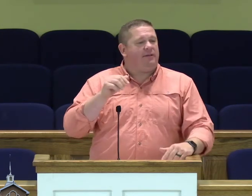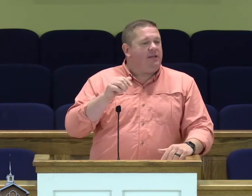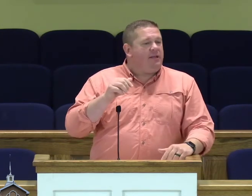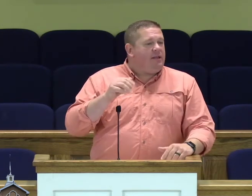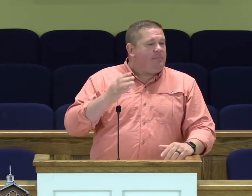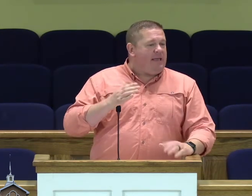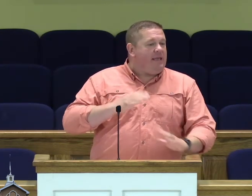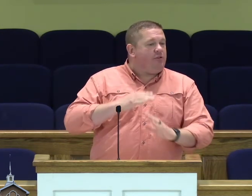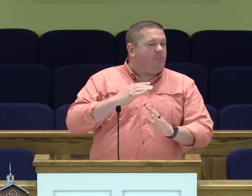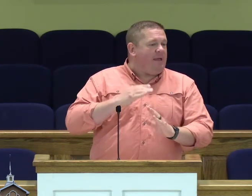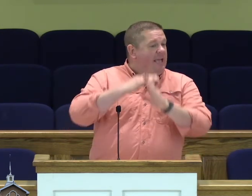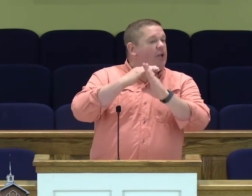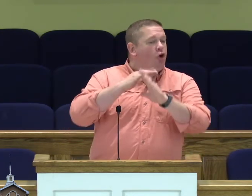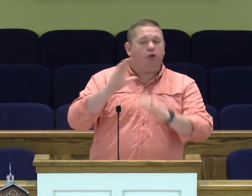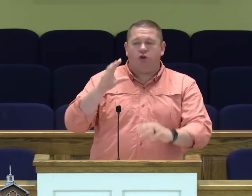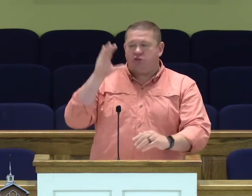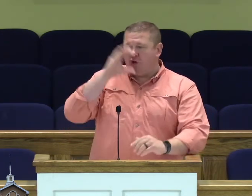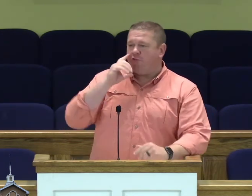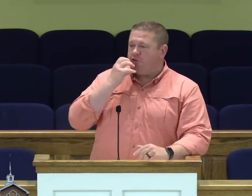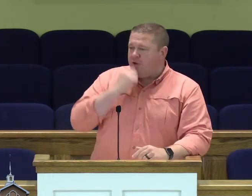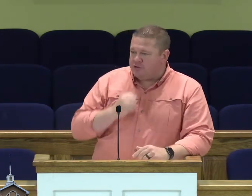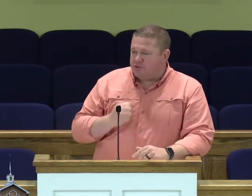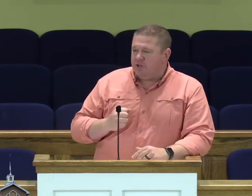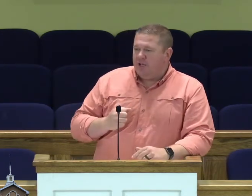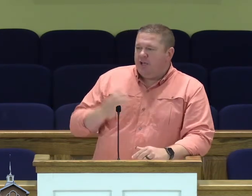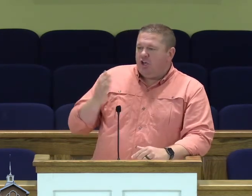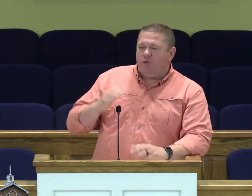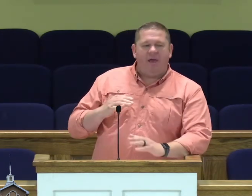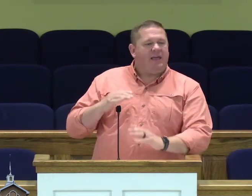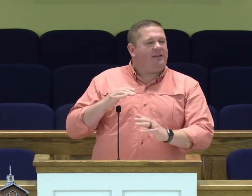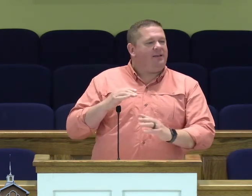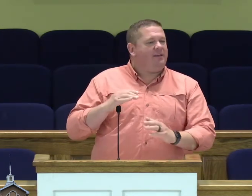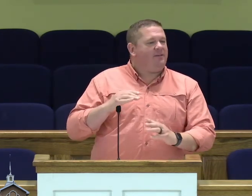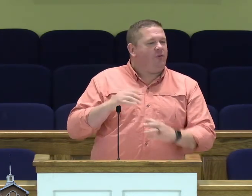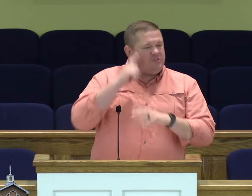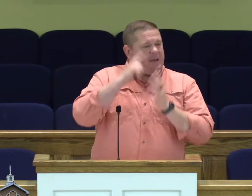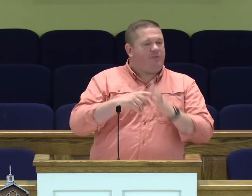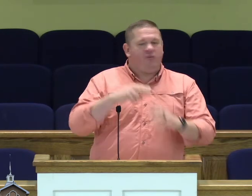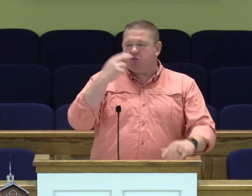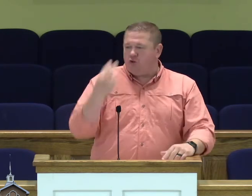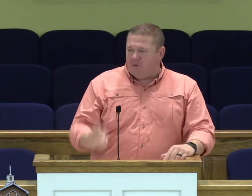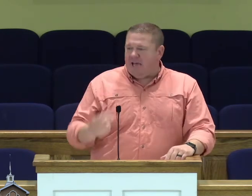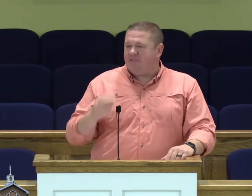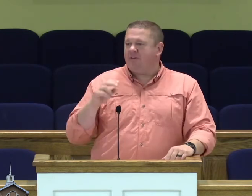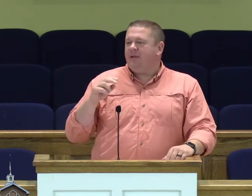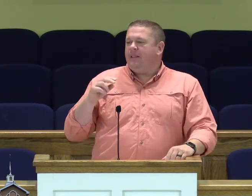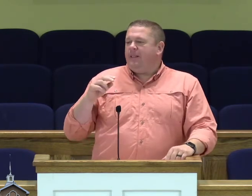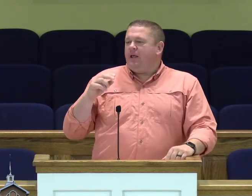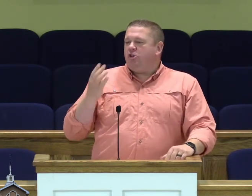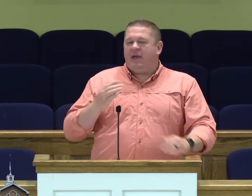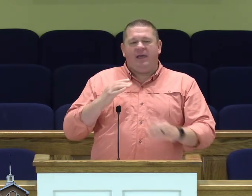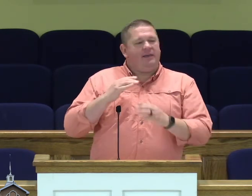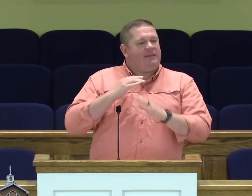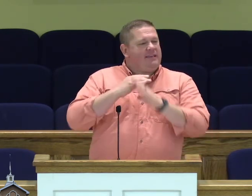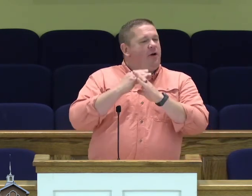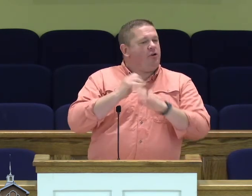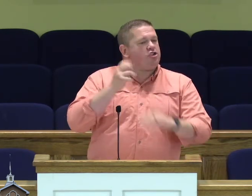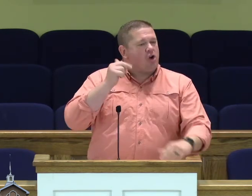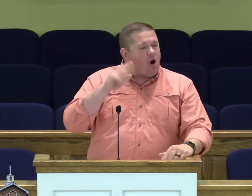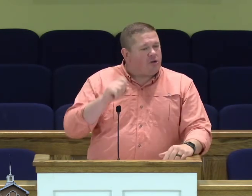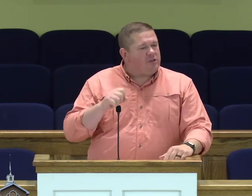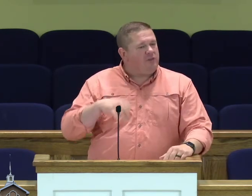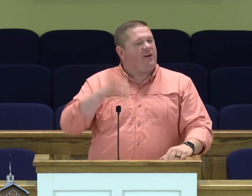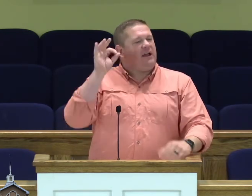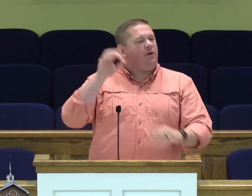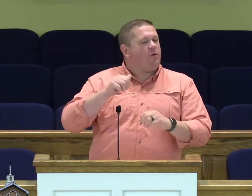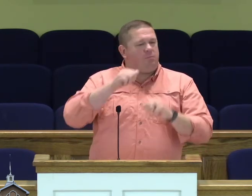that may hinder your search for the treasures. You may, for example, if you're scuba diving, you may encounter